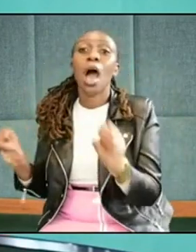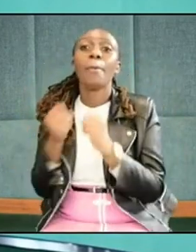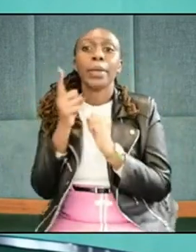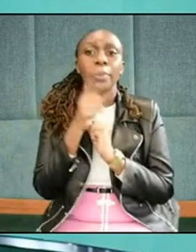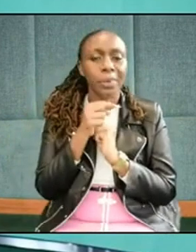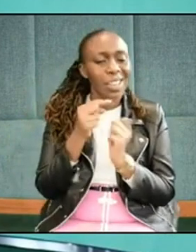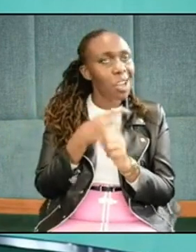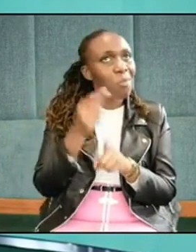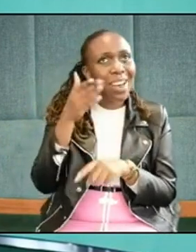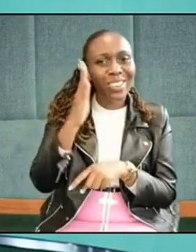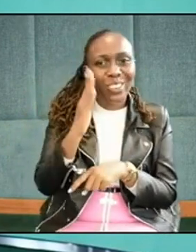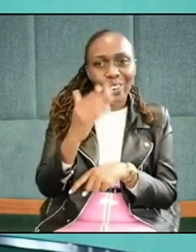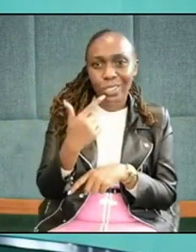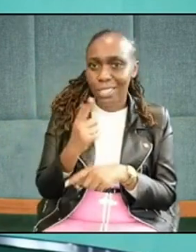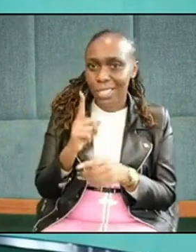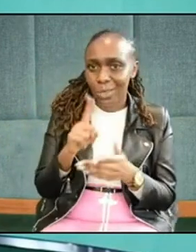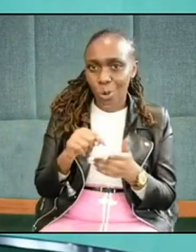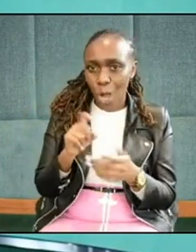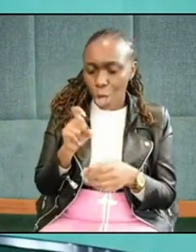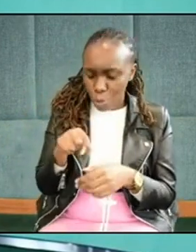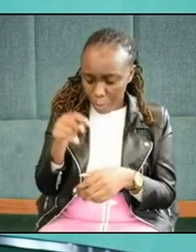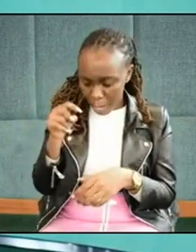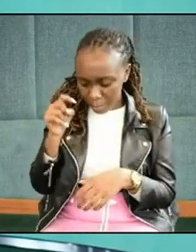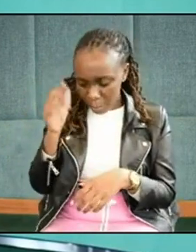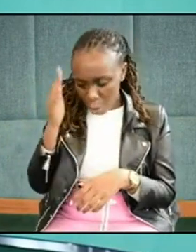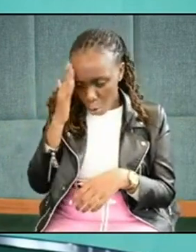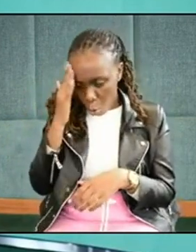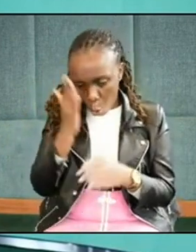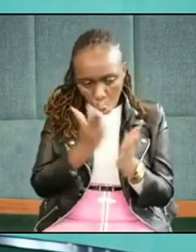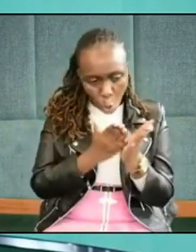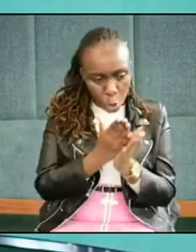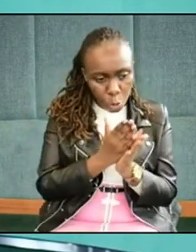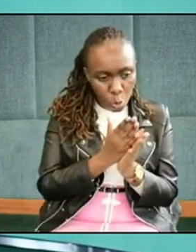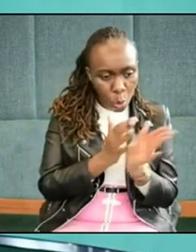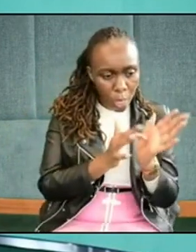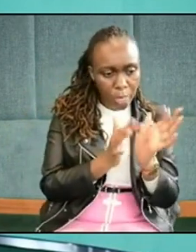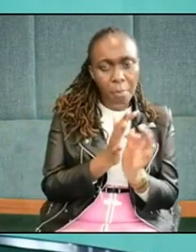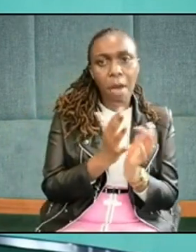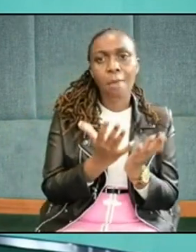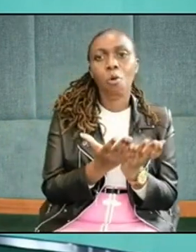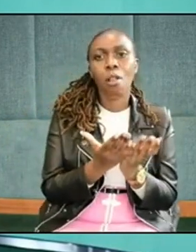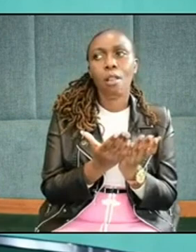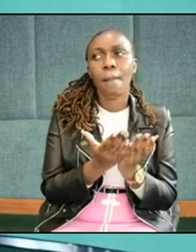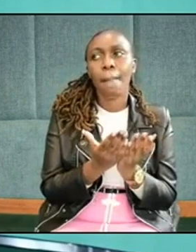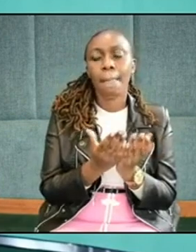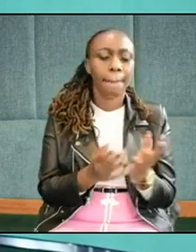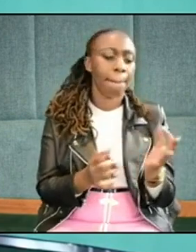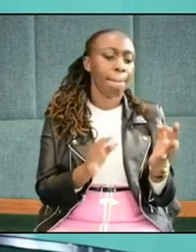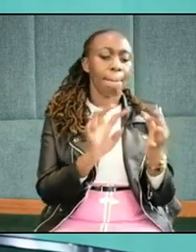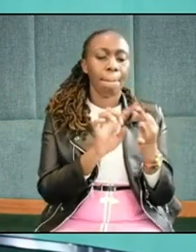says, you have to know and understand through the word of God. Number three,